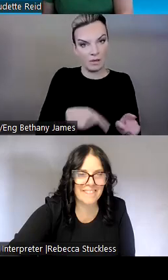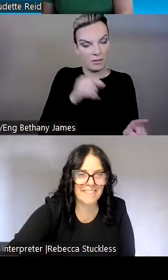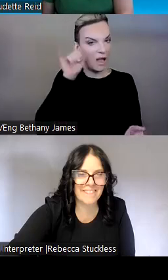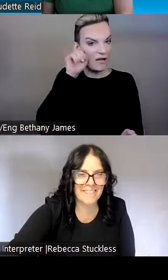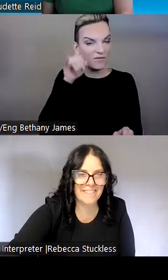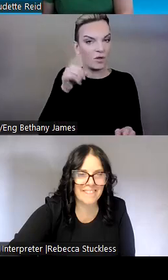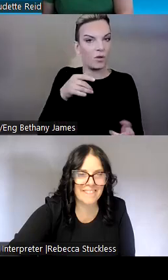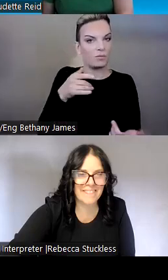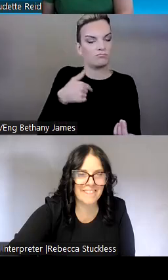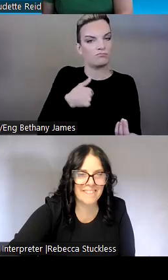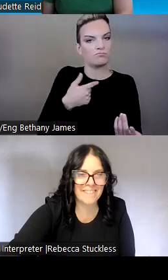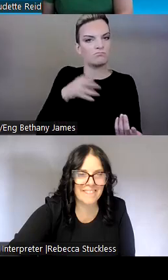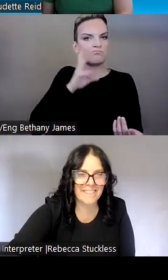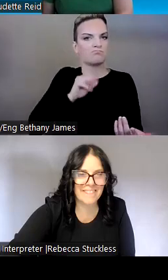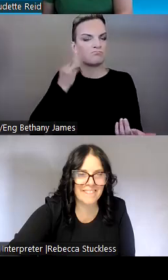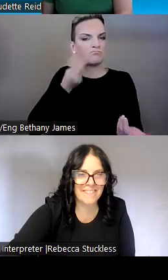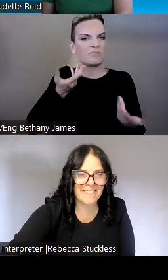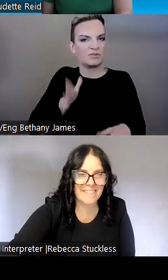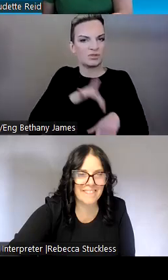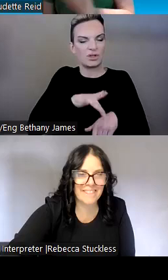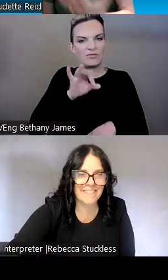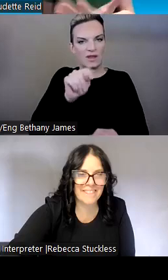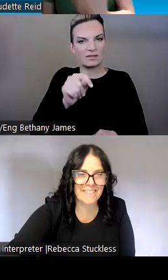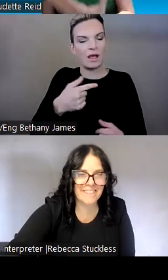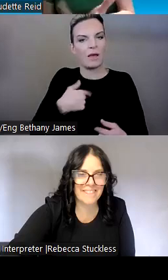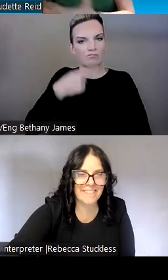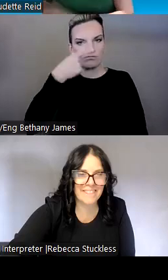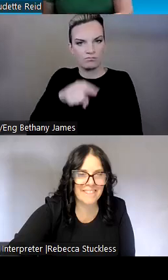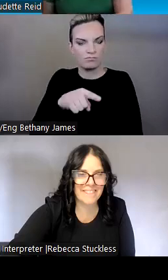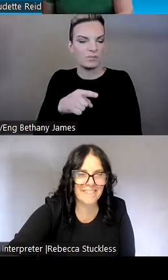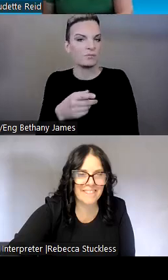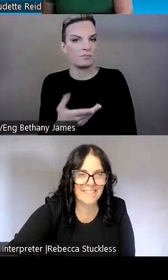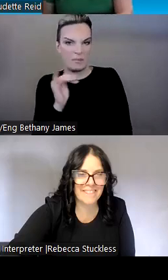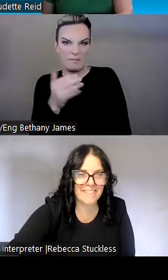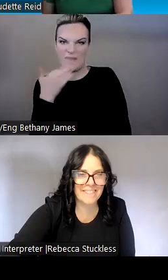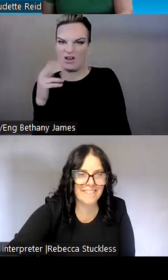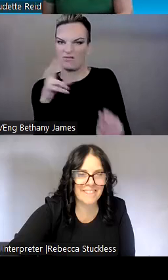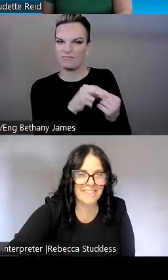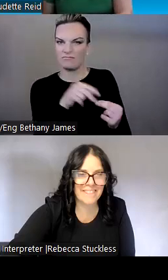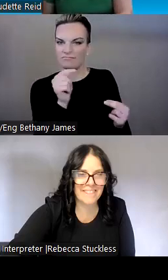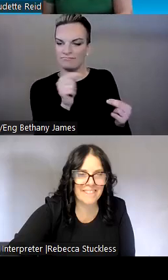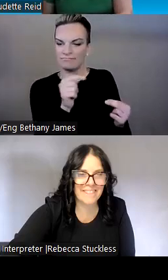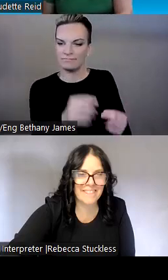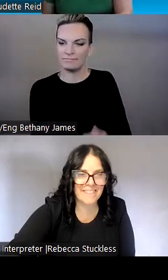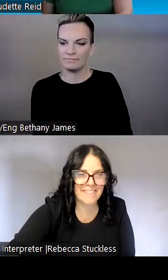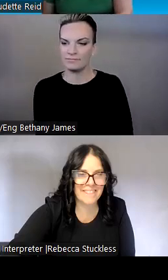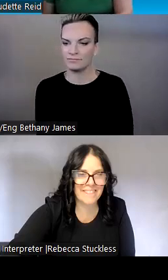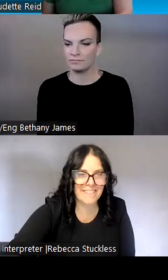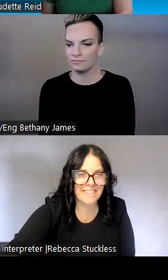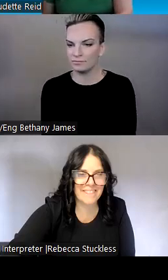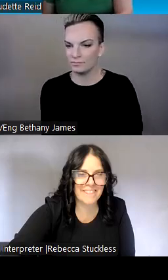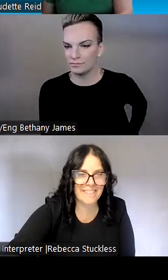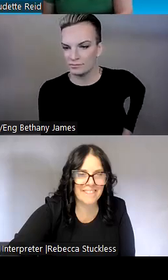they probably have used FaceTime, and that may be a better way for you to be able to have that communication with them.